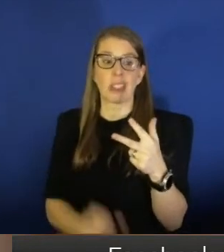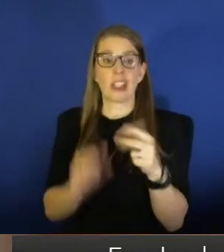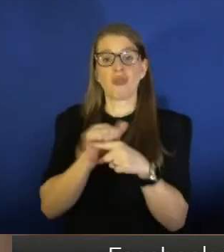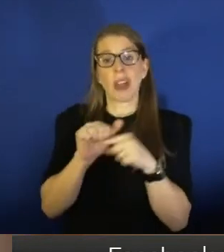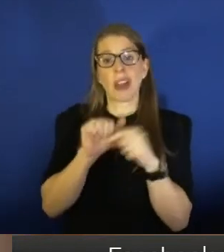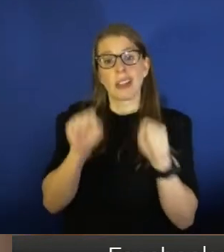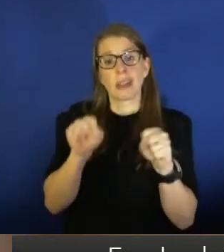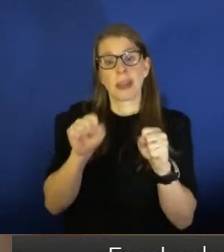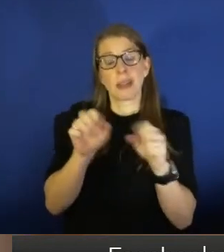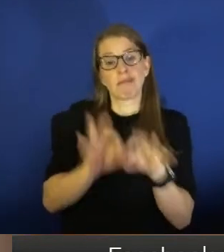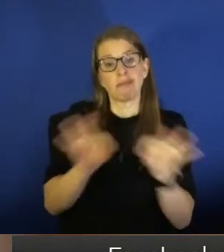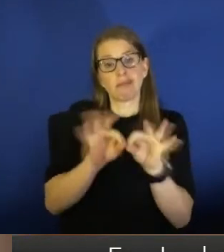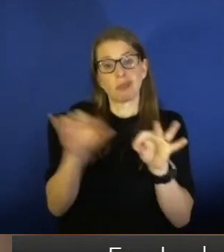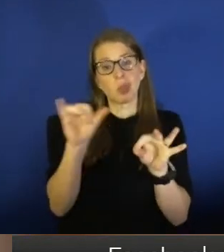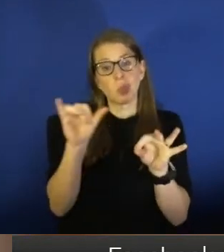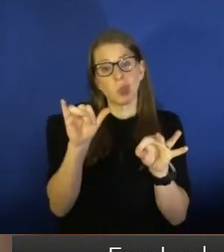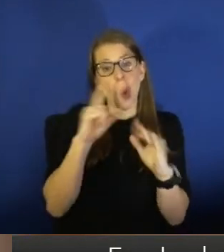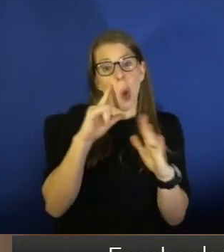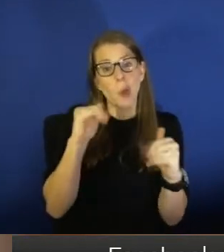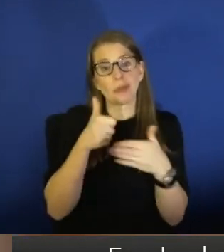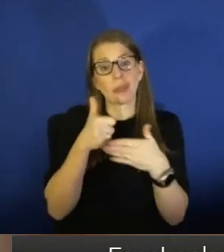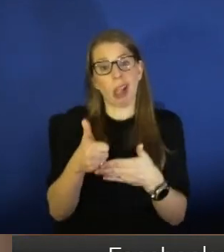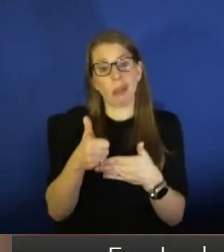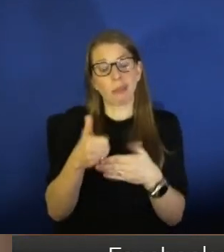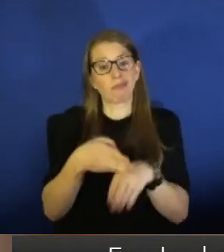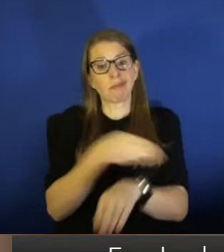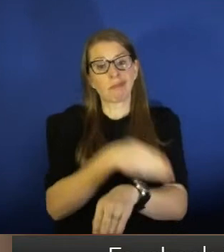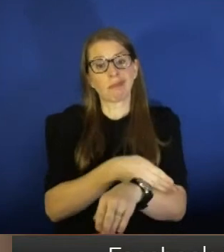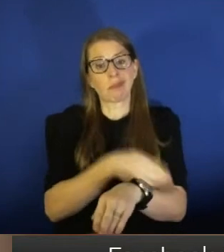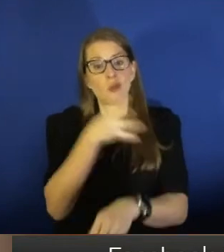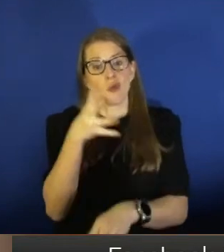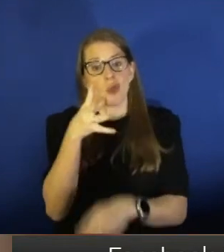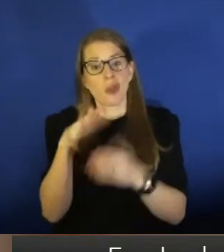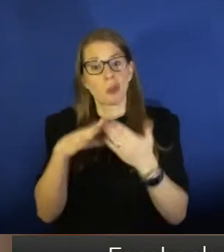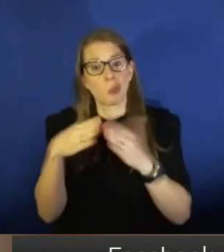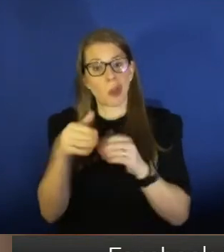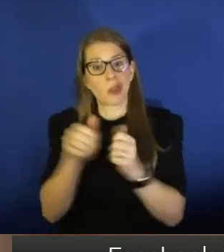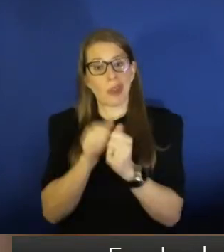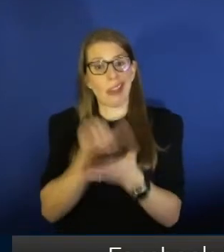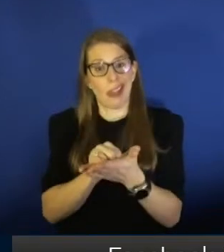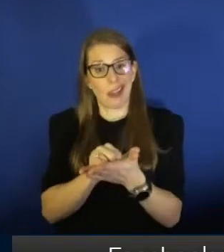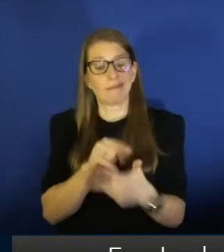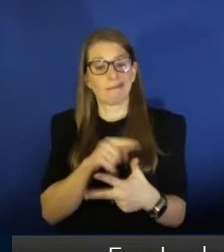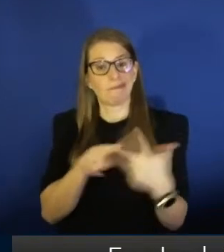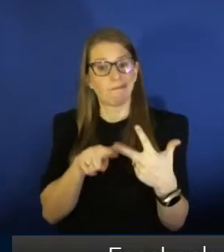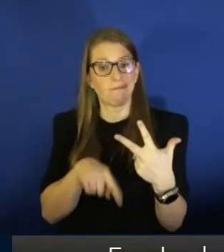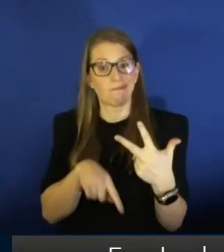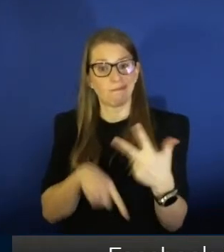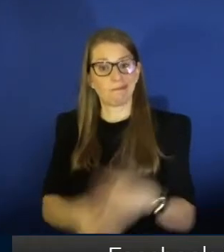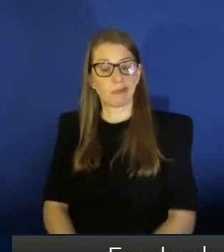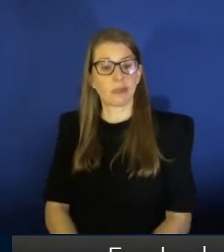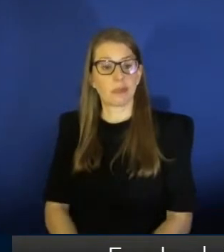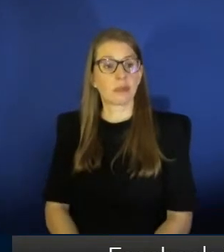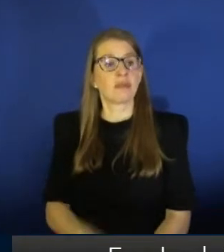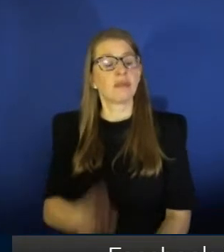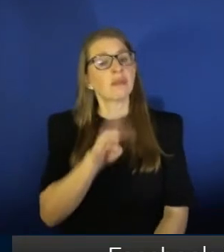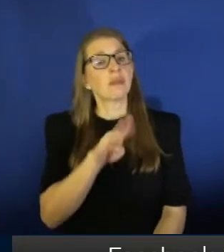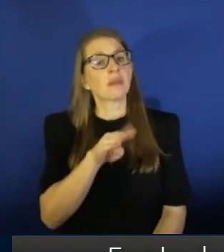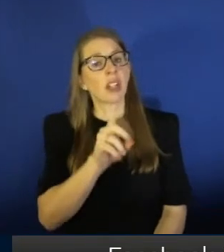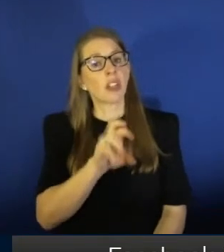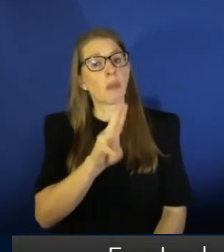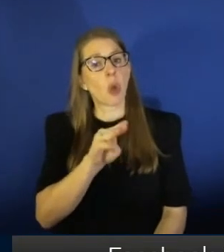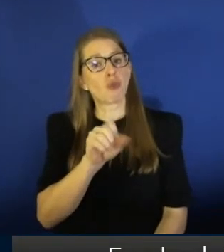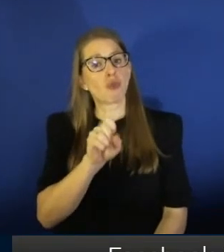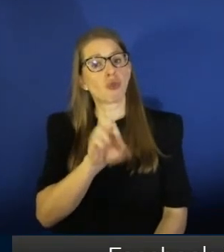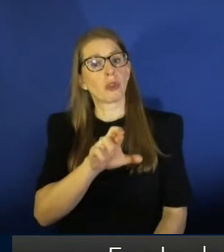important. That's another thing that we hope to help the rural communities with. Dr. Moser, I want to bring you in as well. So talk about your